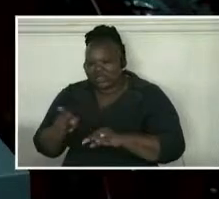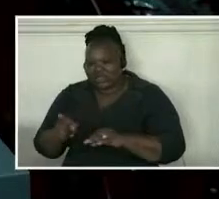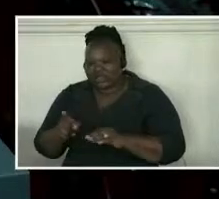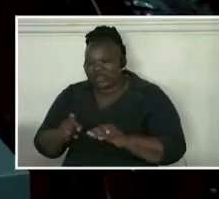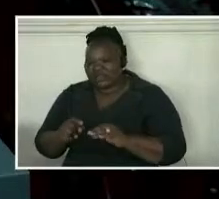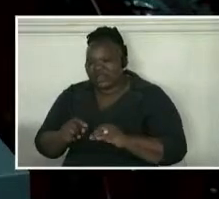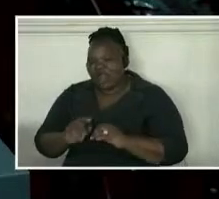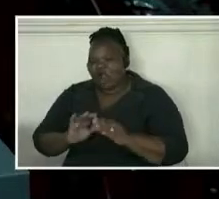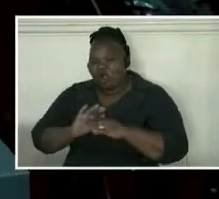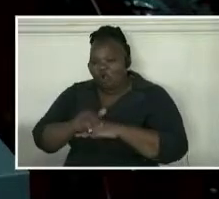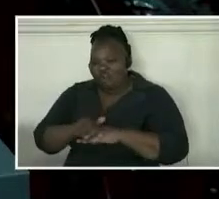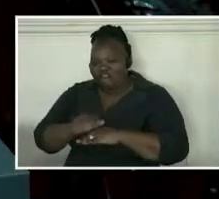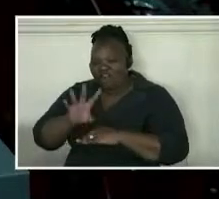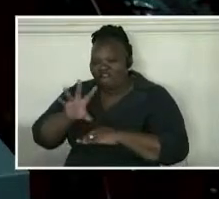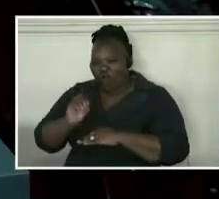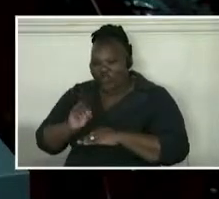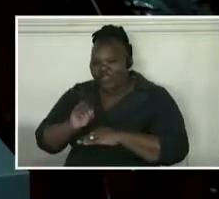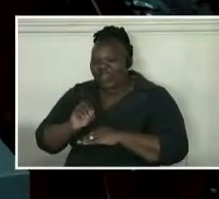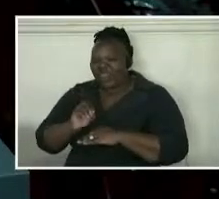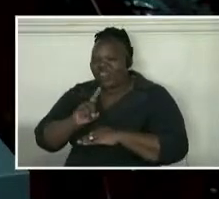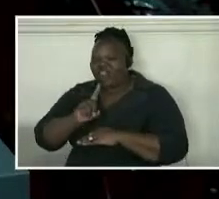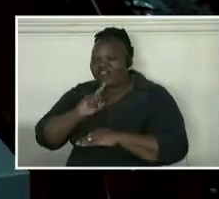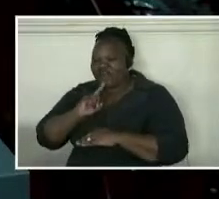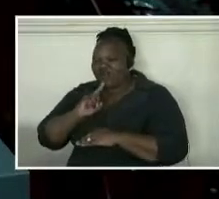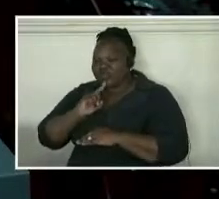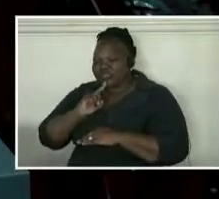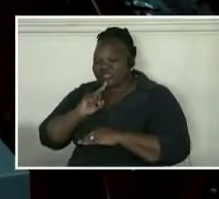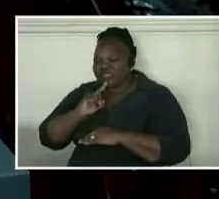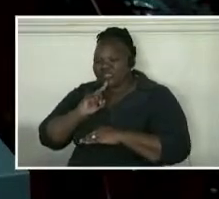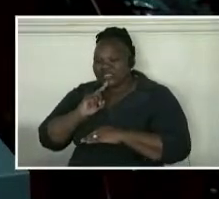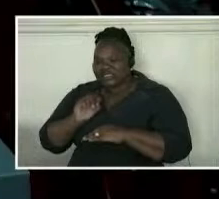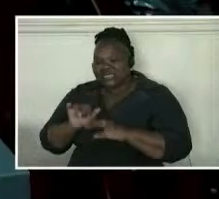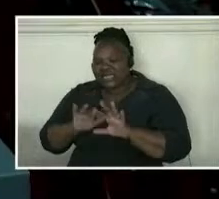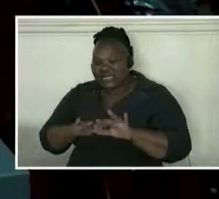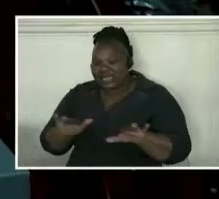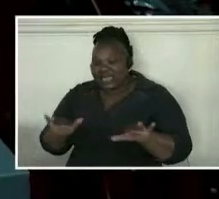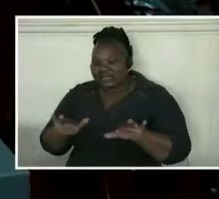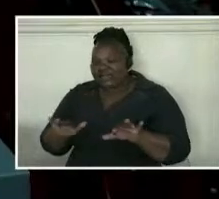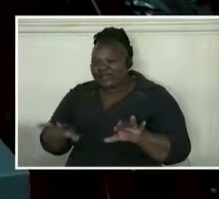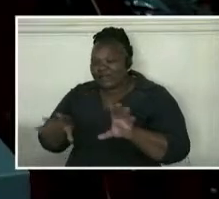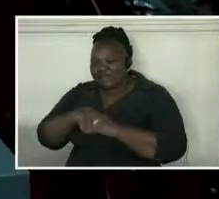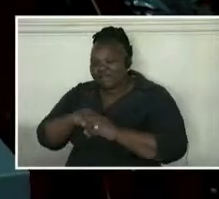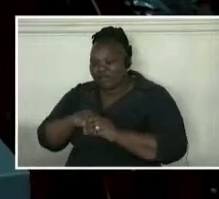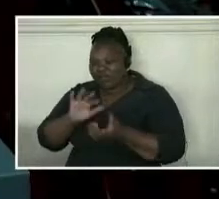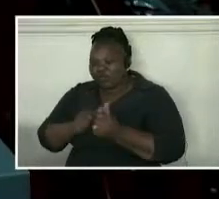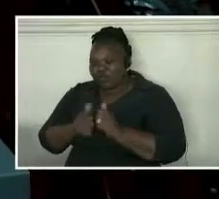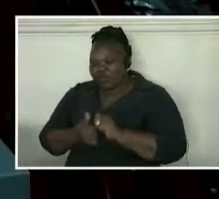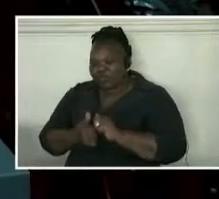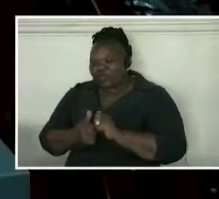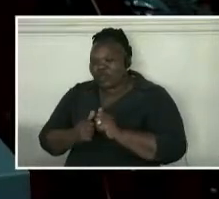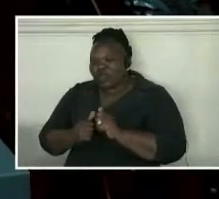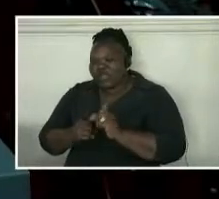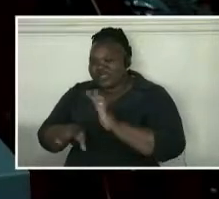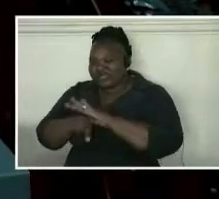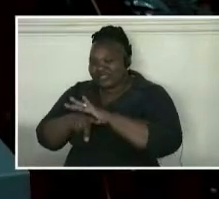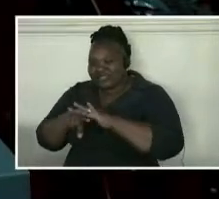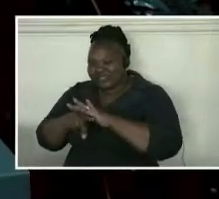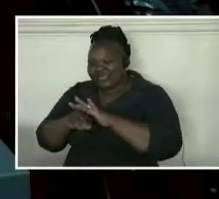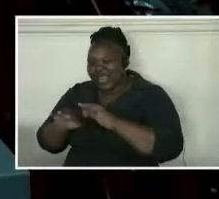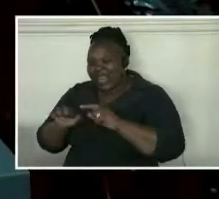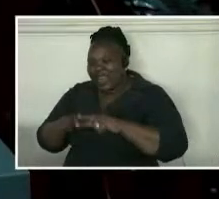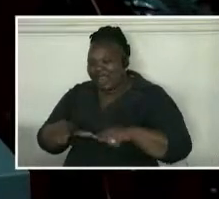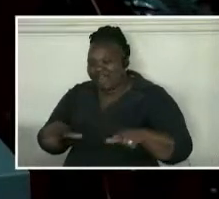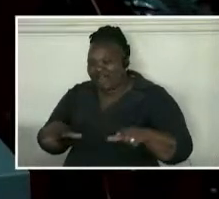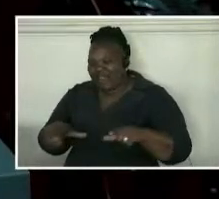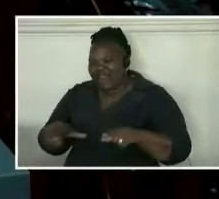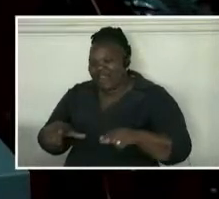more than 40 000 learners participated in school sports at district levels over 10 000 participated at